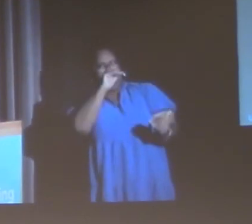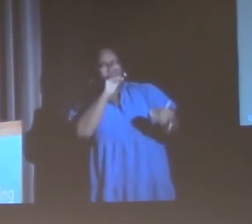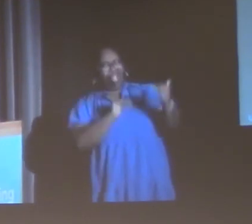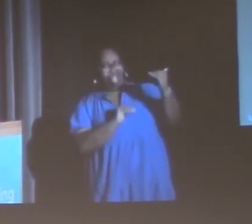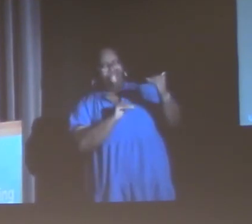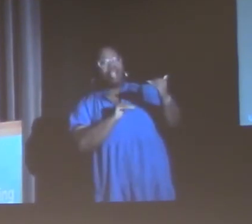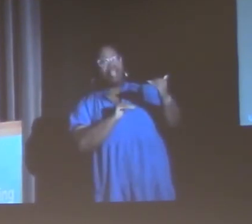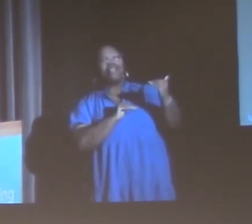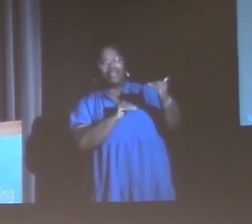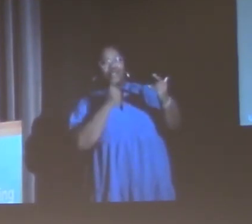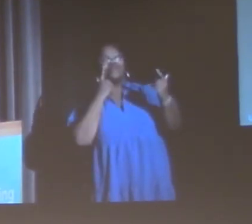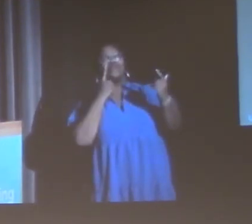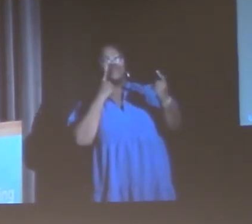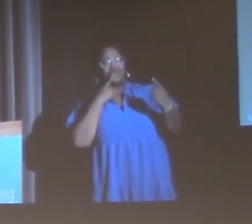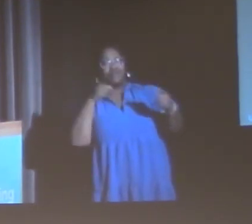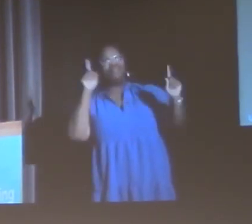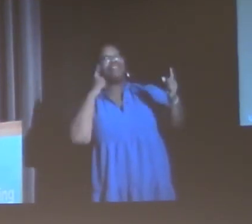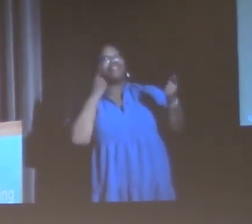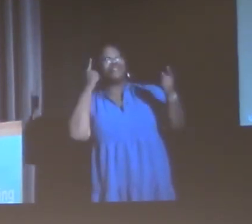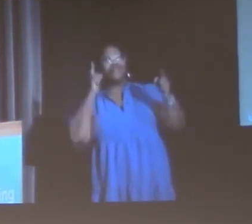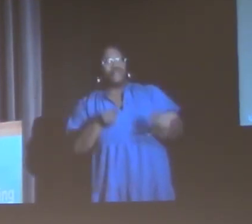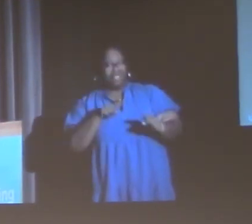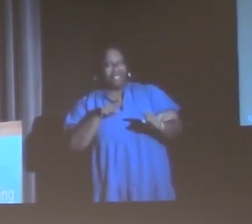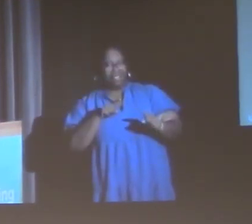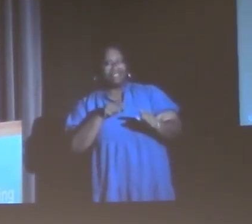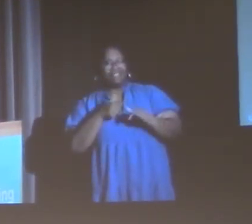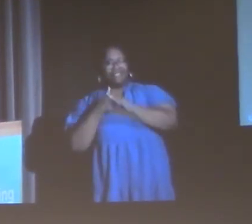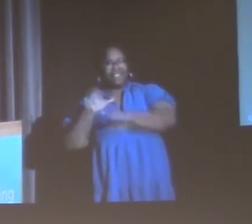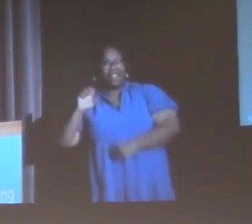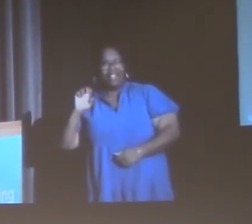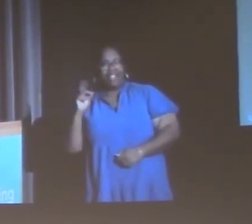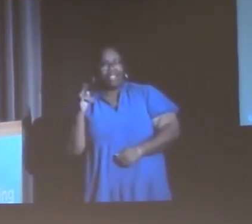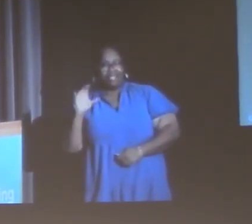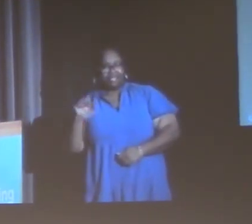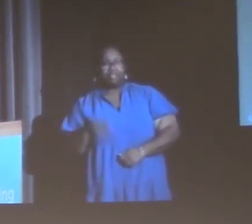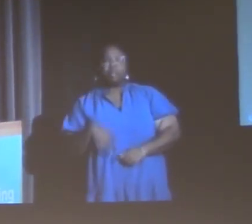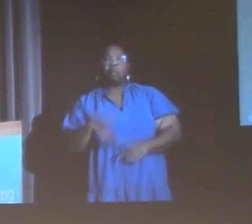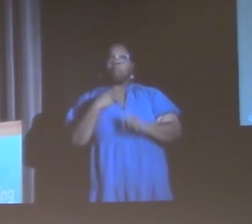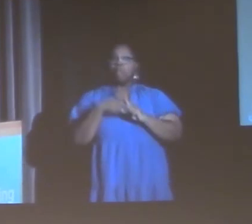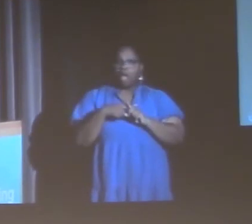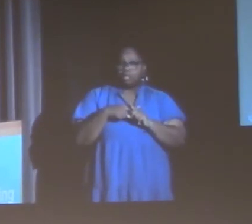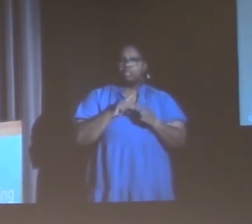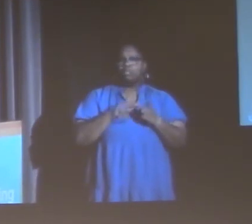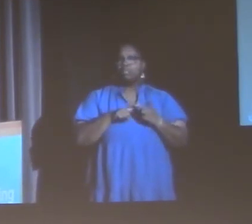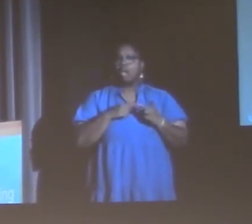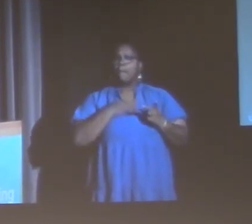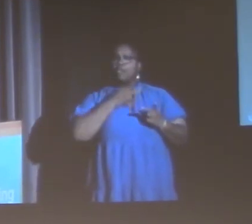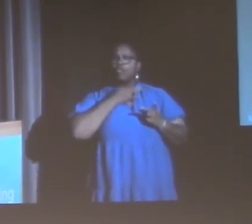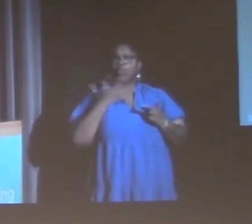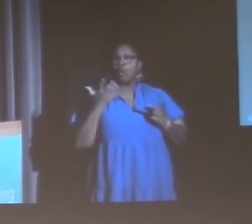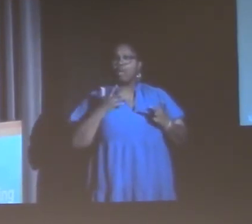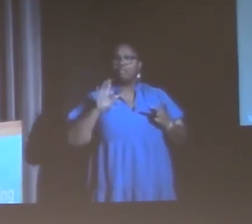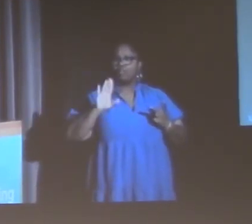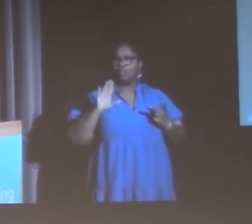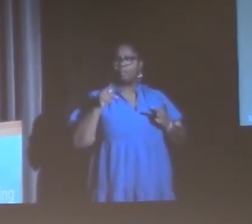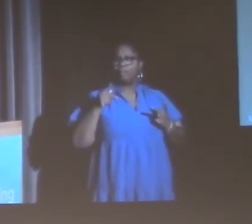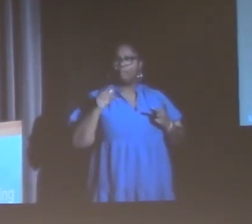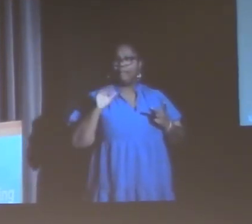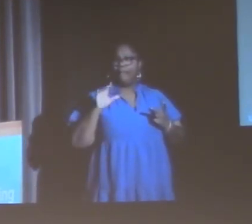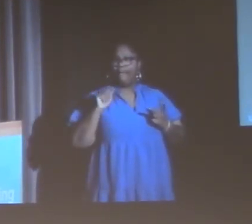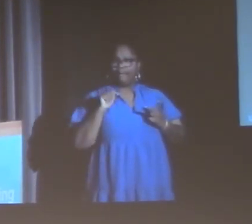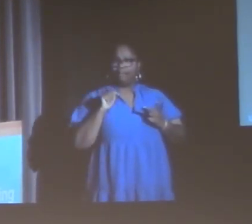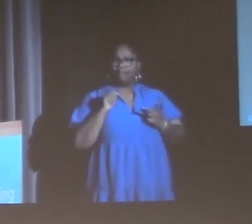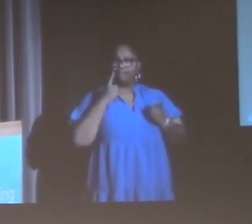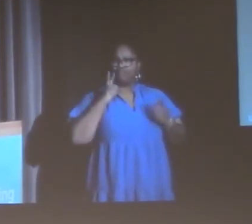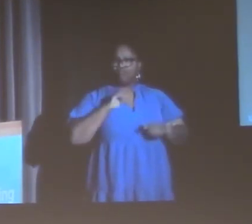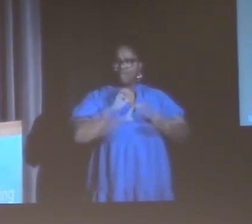and in addition to that, did you, I'm curious to know, what was your pact, and was compensation a